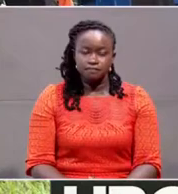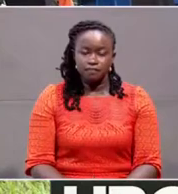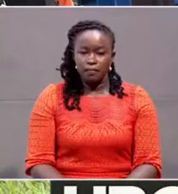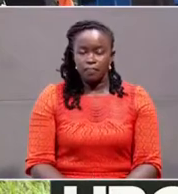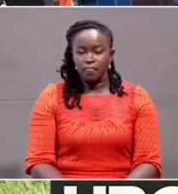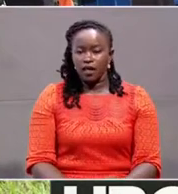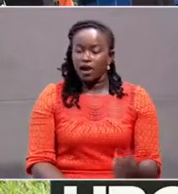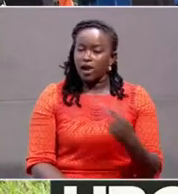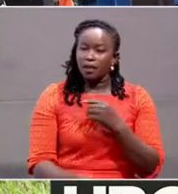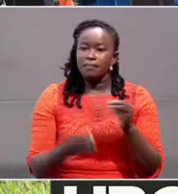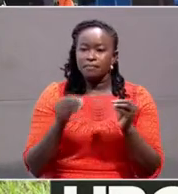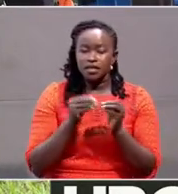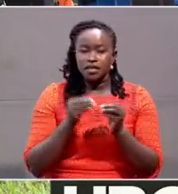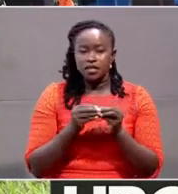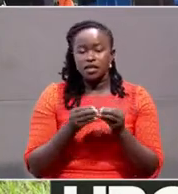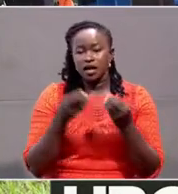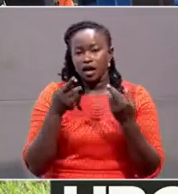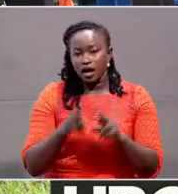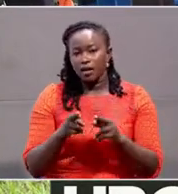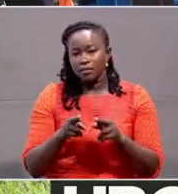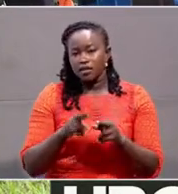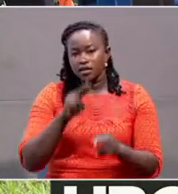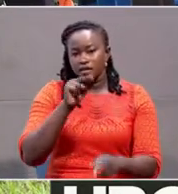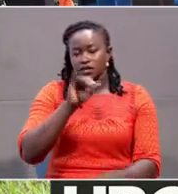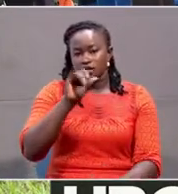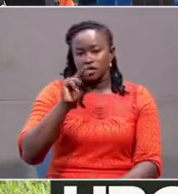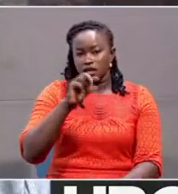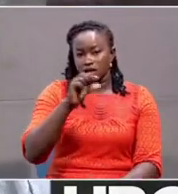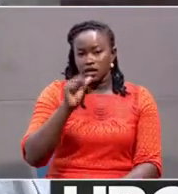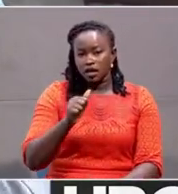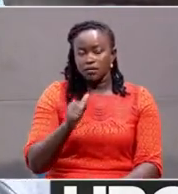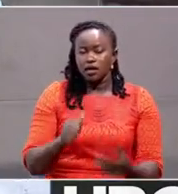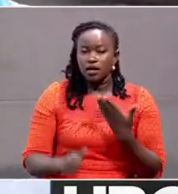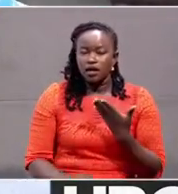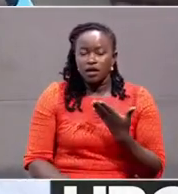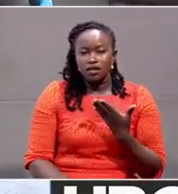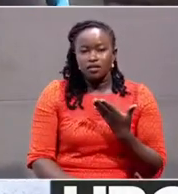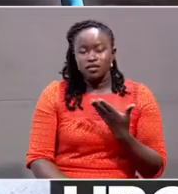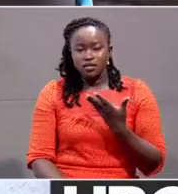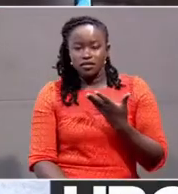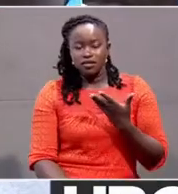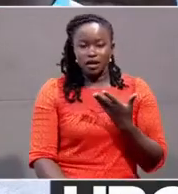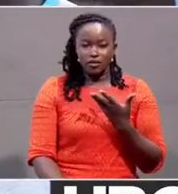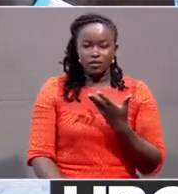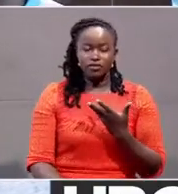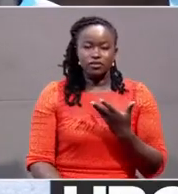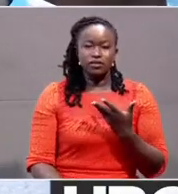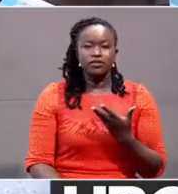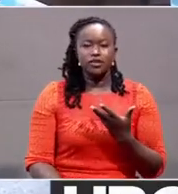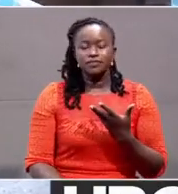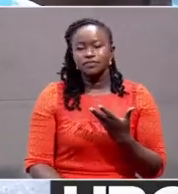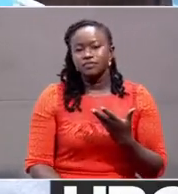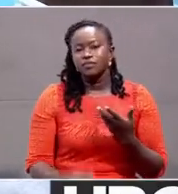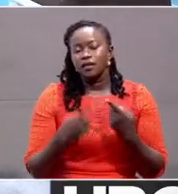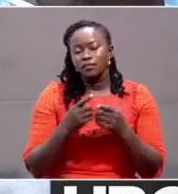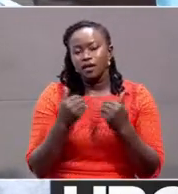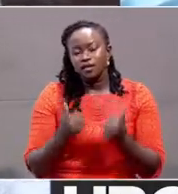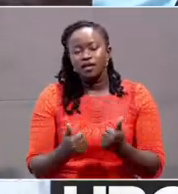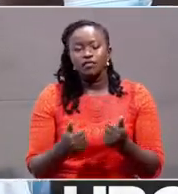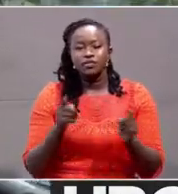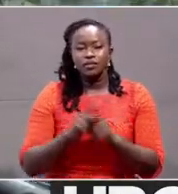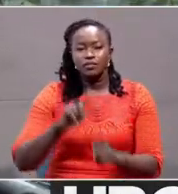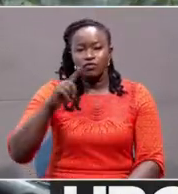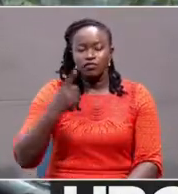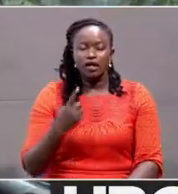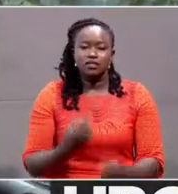At this meeting held at Kidadiri Village, Nyenga Sub-County, Njeru Municipality, local leaders in the district were given the first chance on